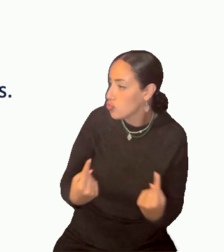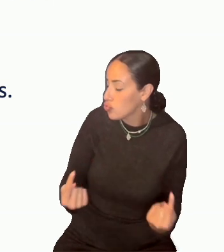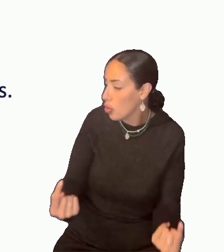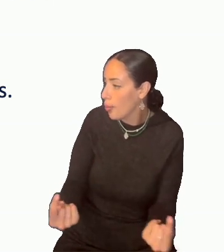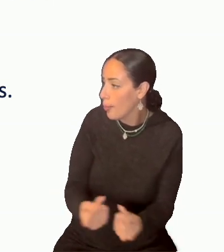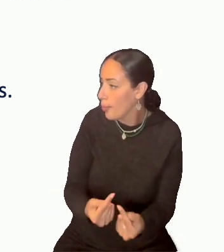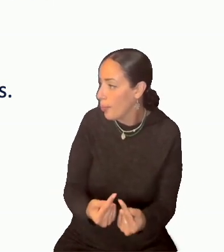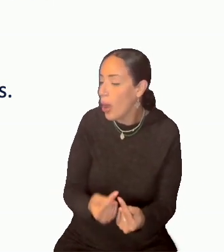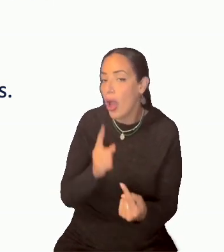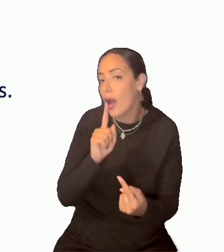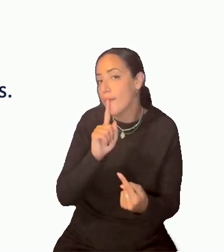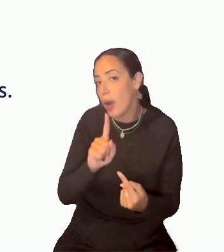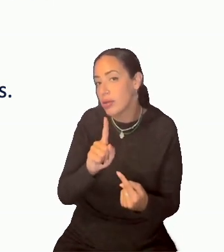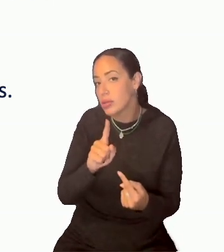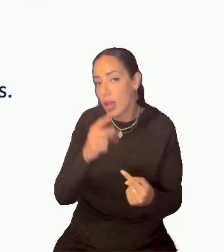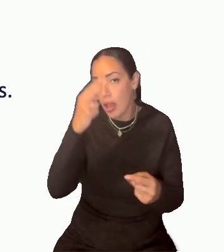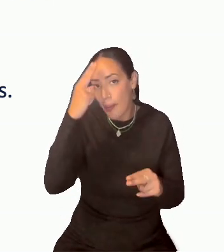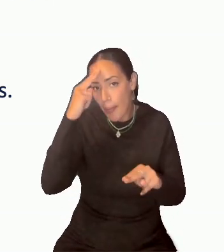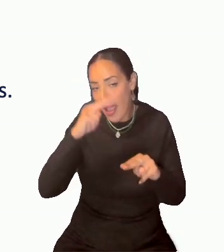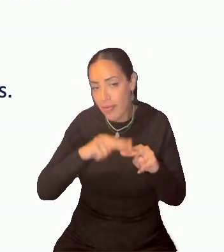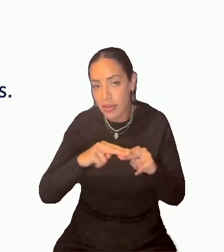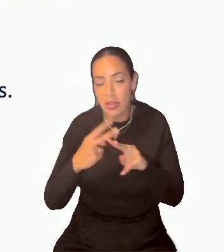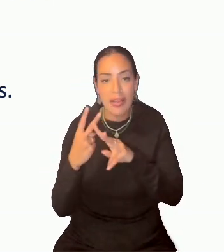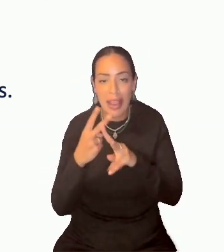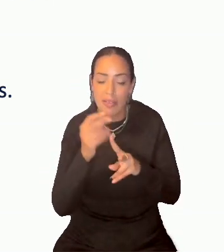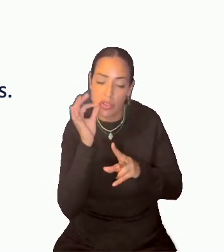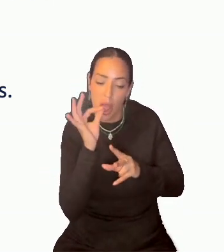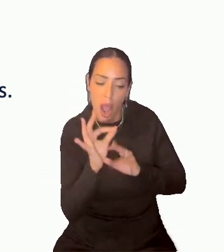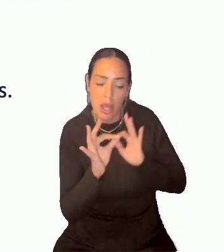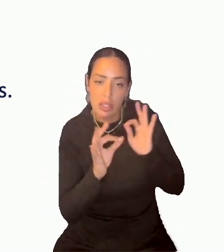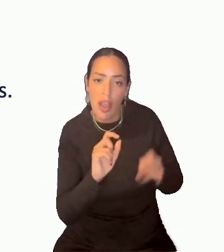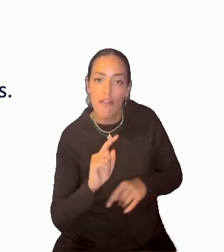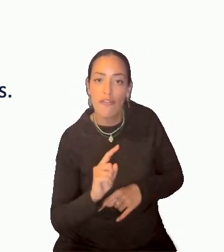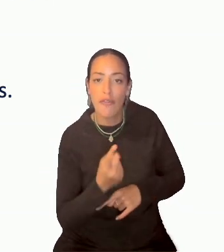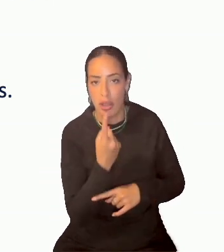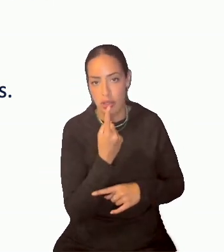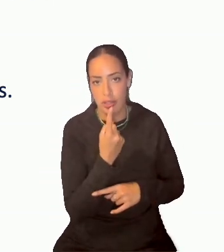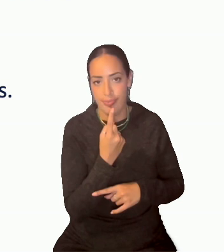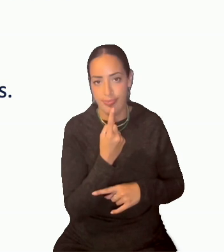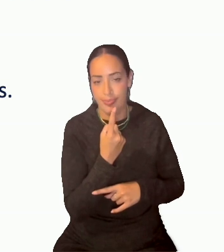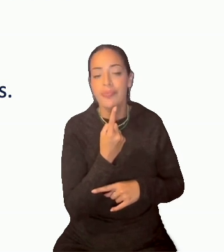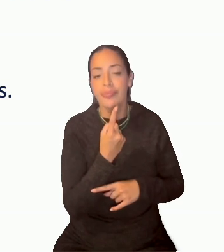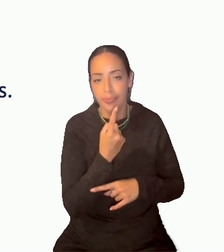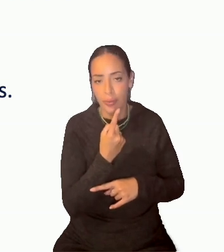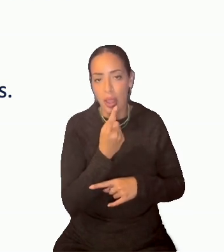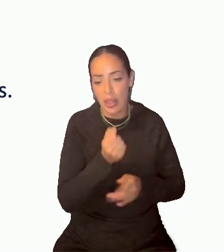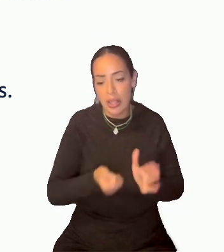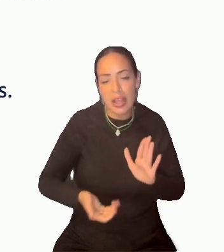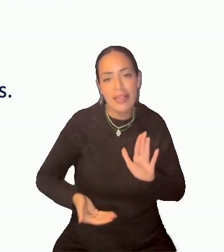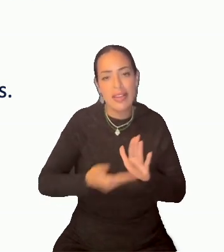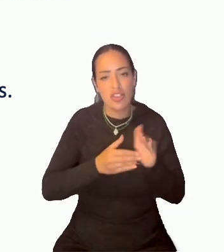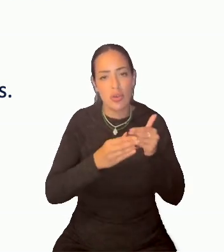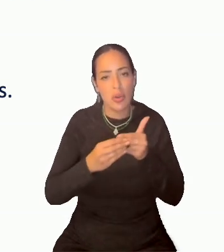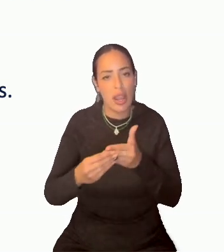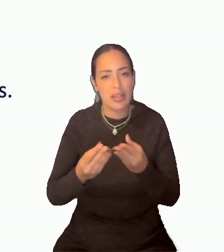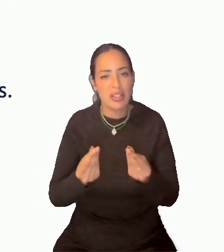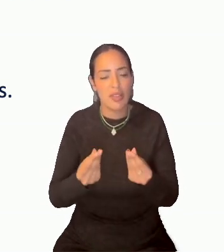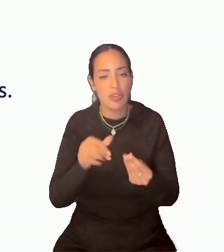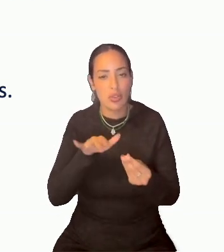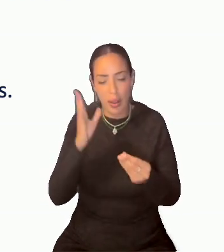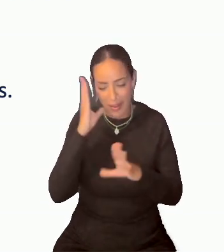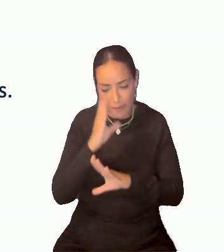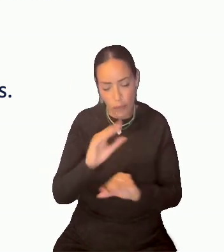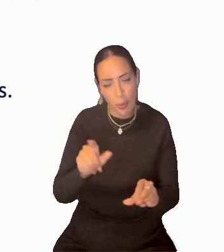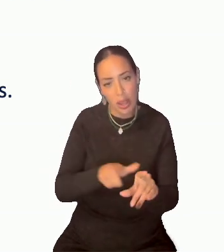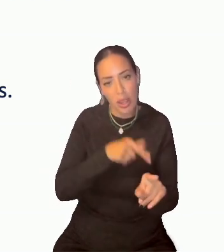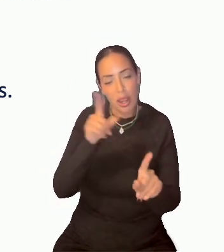that happens should always belong to the parent or caregiver. In the resources, there is additional guidance about notifying children and young people,